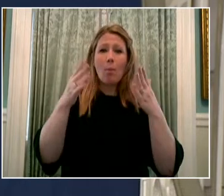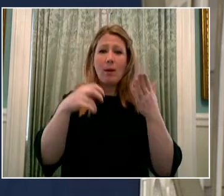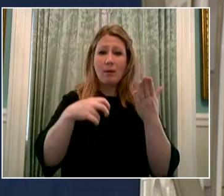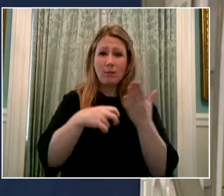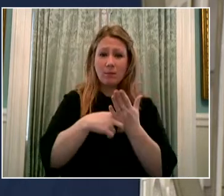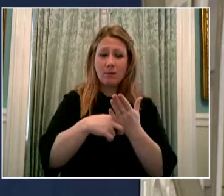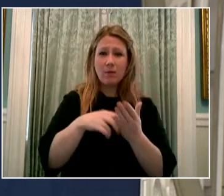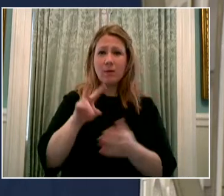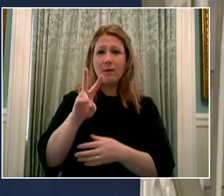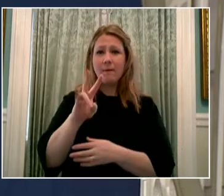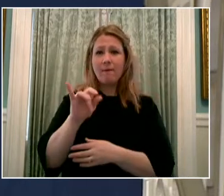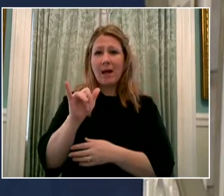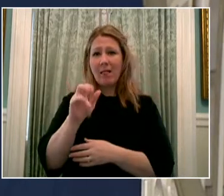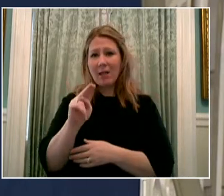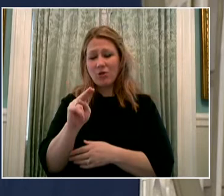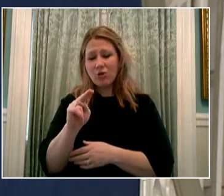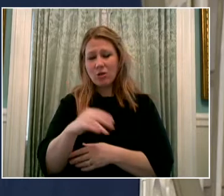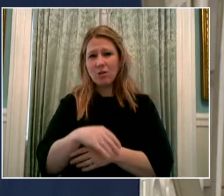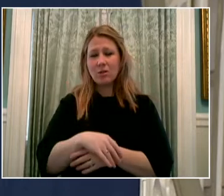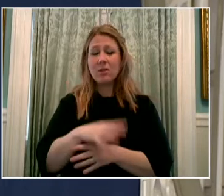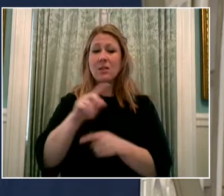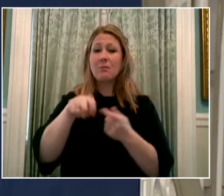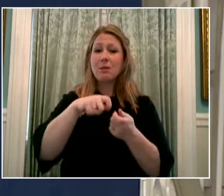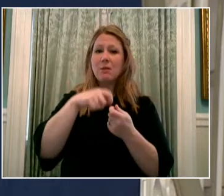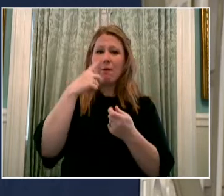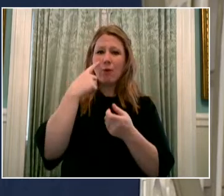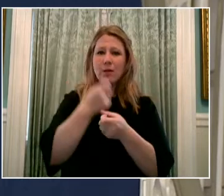Like you could have a violation that's not a